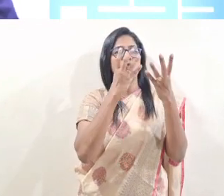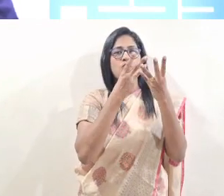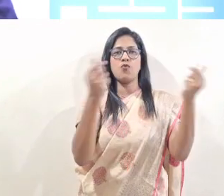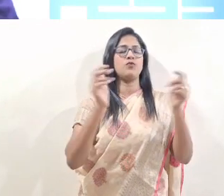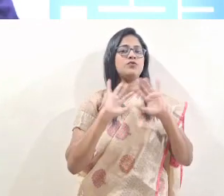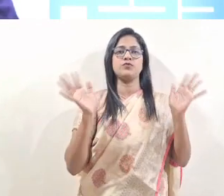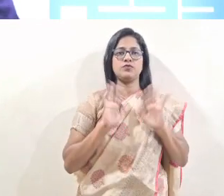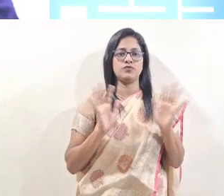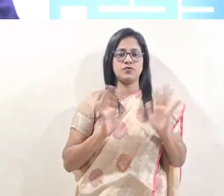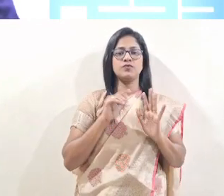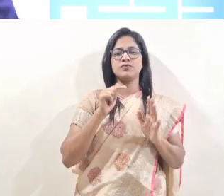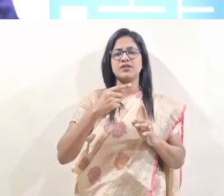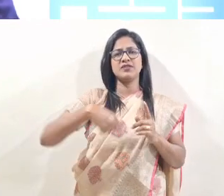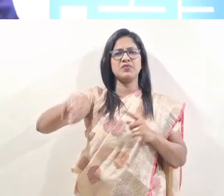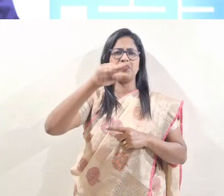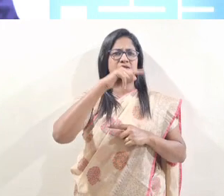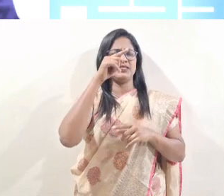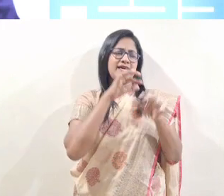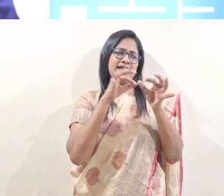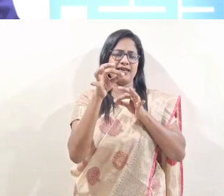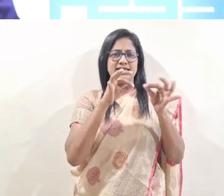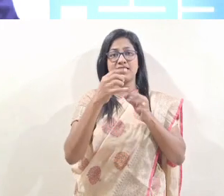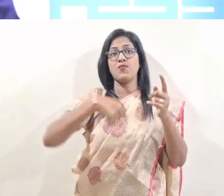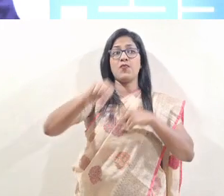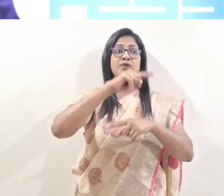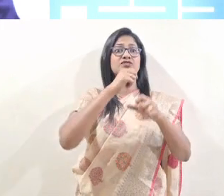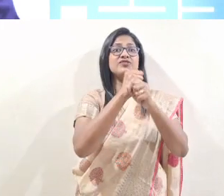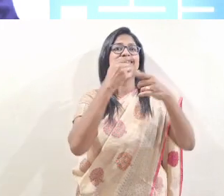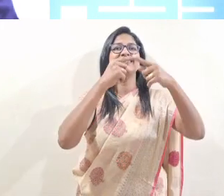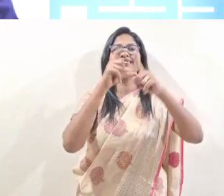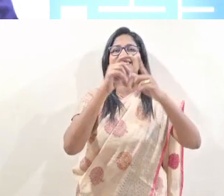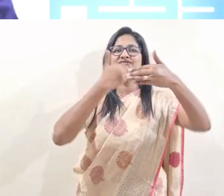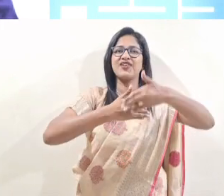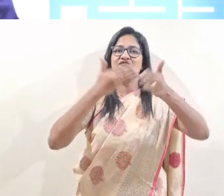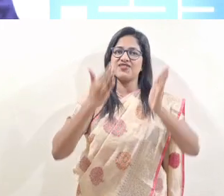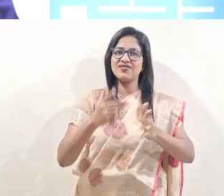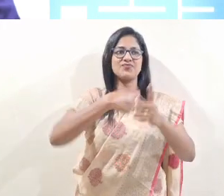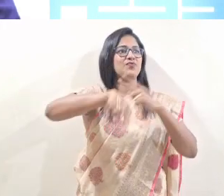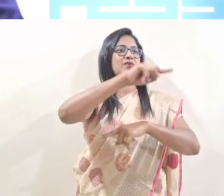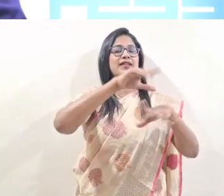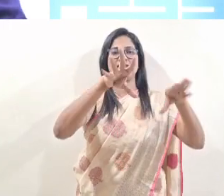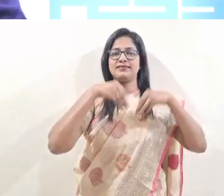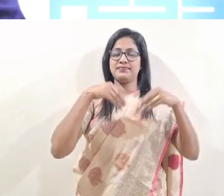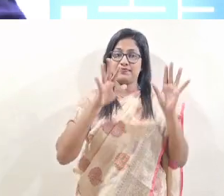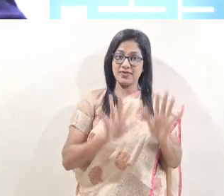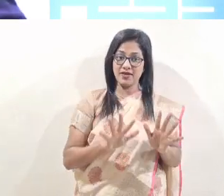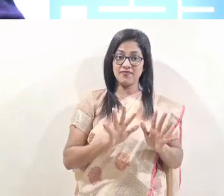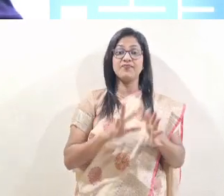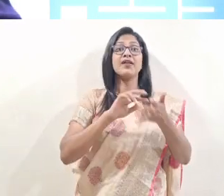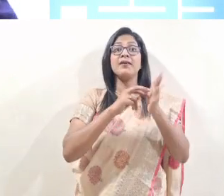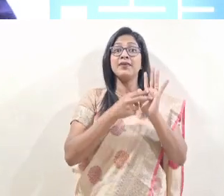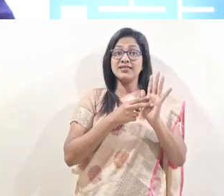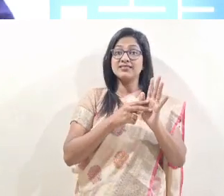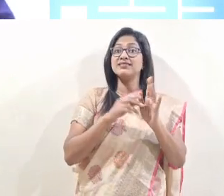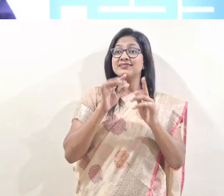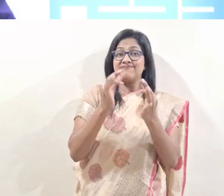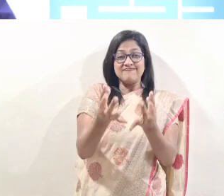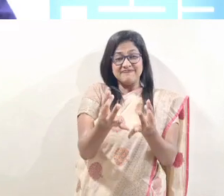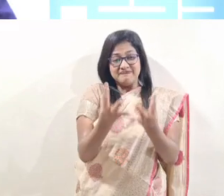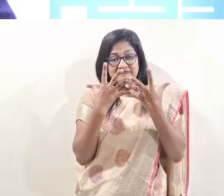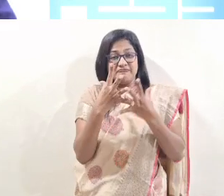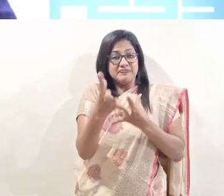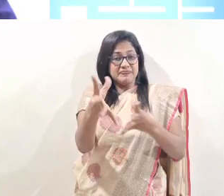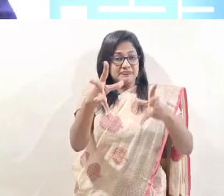is roughly the general definition which is accepted all over. And embedding resilience definitely means how do we